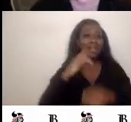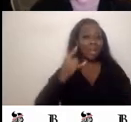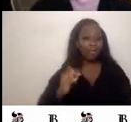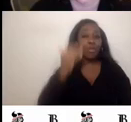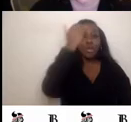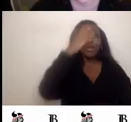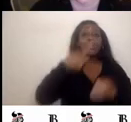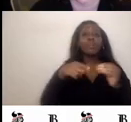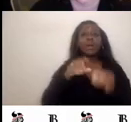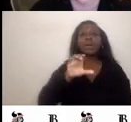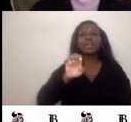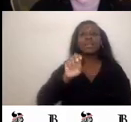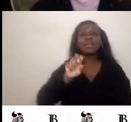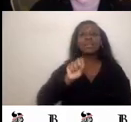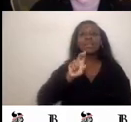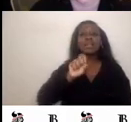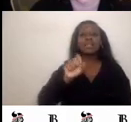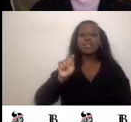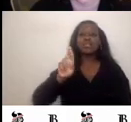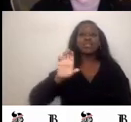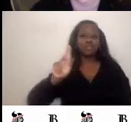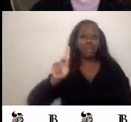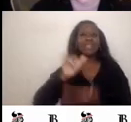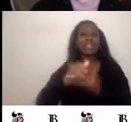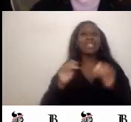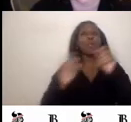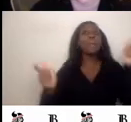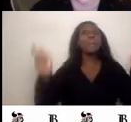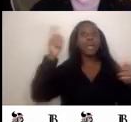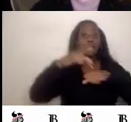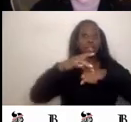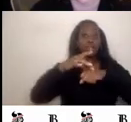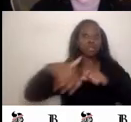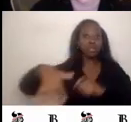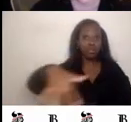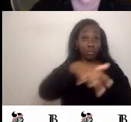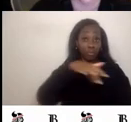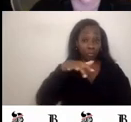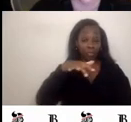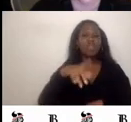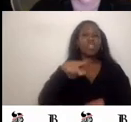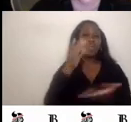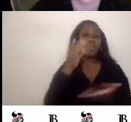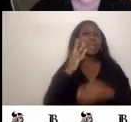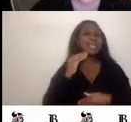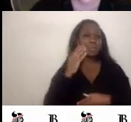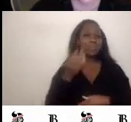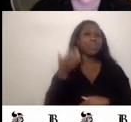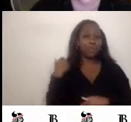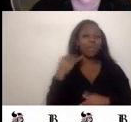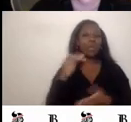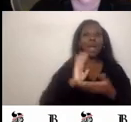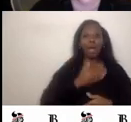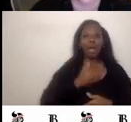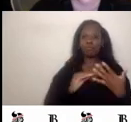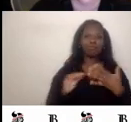folks who did that 2020 census outreach may be familiar with that census tract geography. So again, that's our number one criteria. It's the